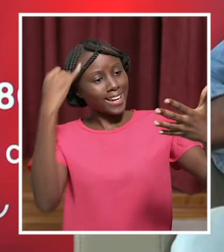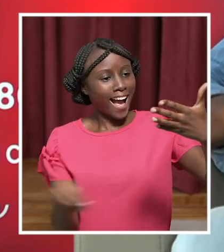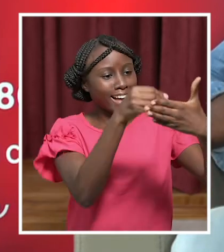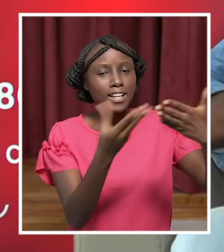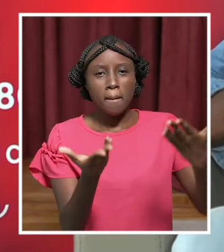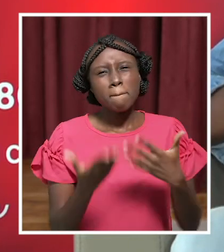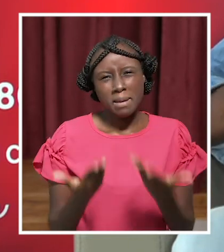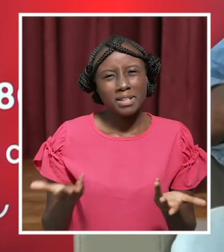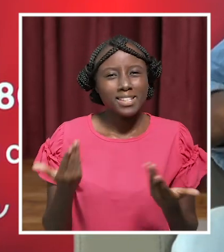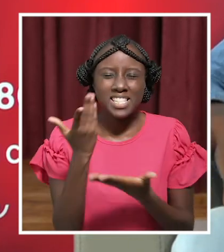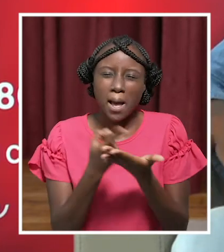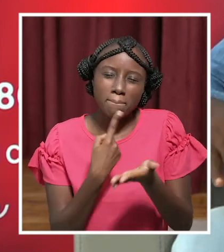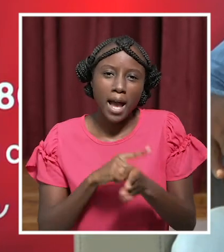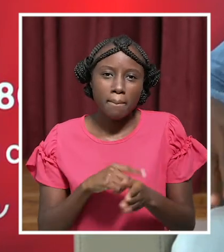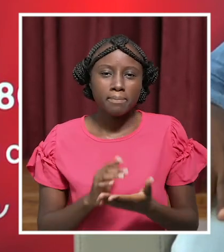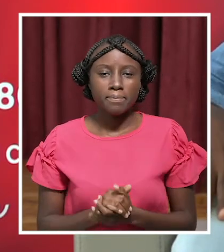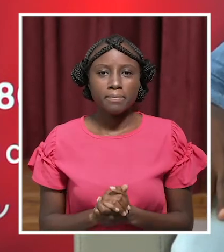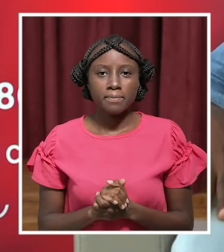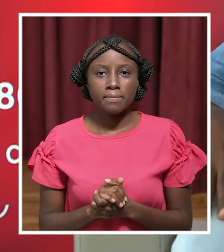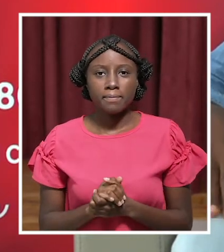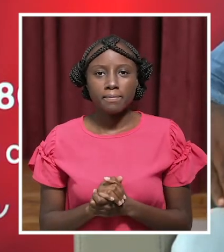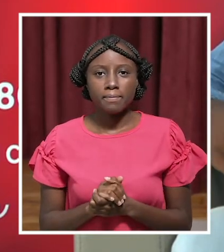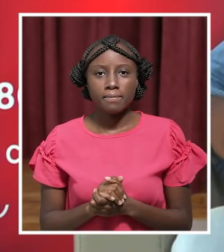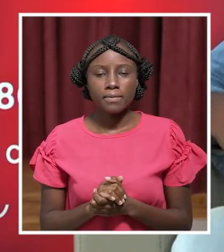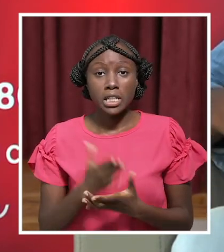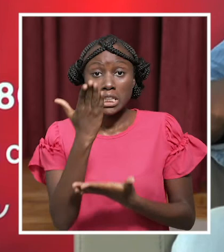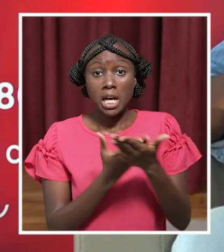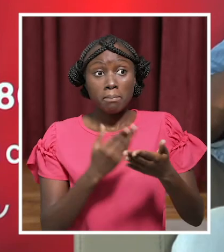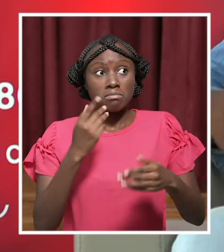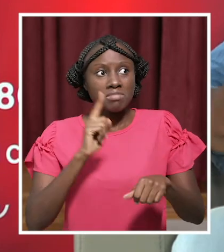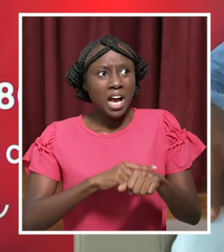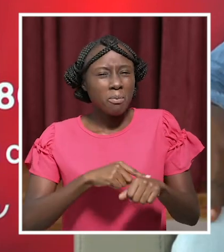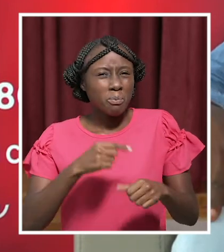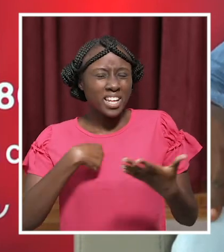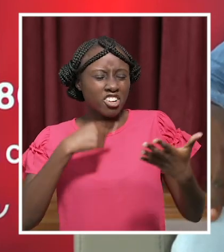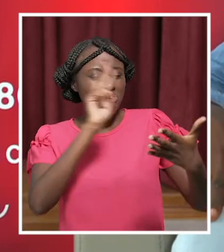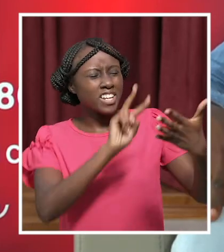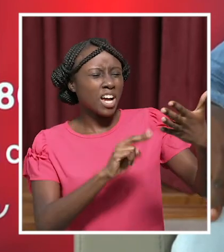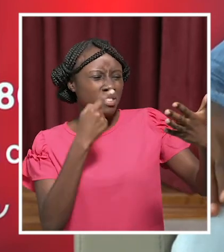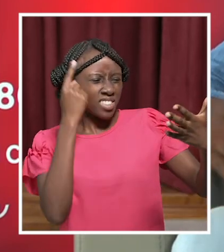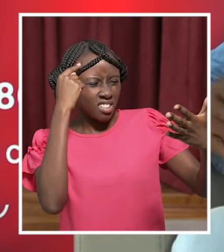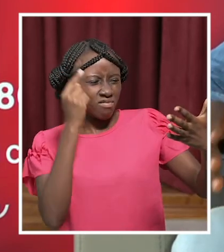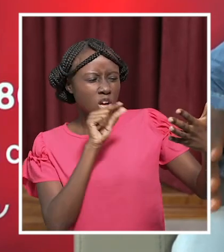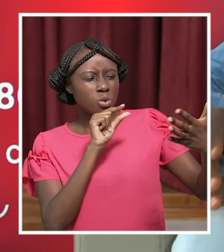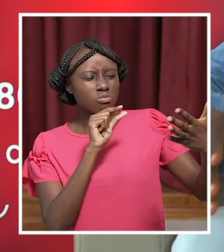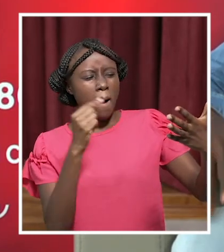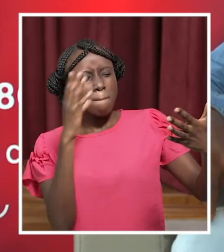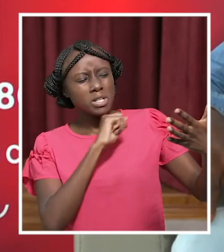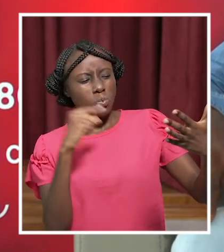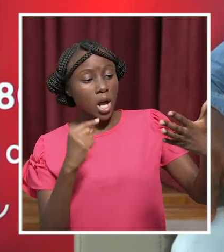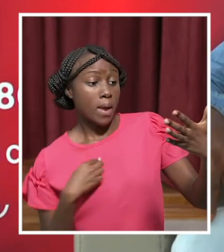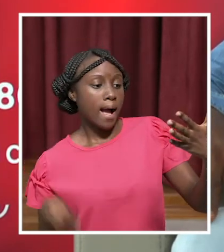to, fill in the blanks in some instances because we just don't interpret it as easily as it comes to other